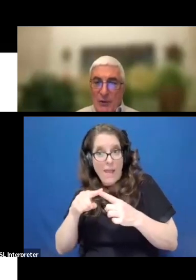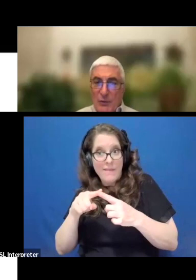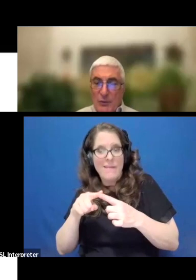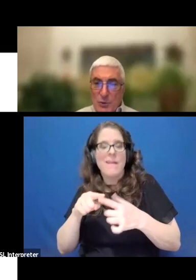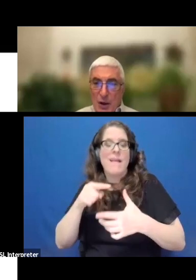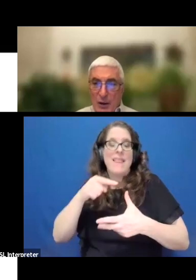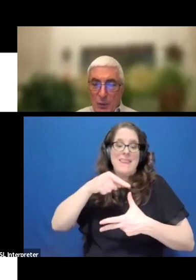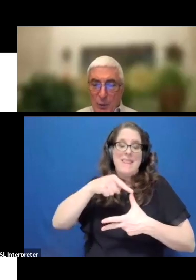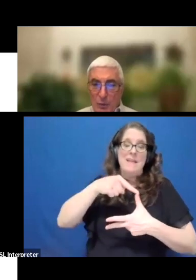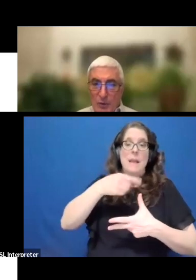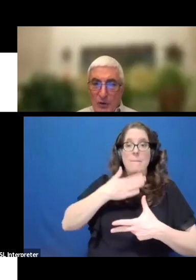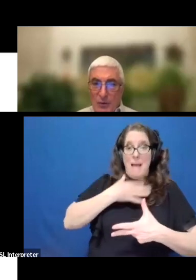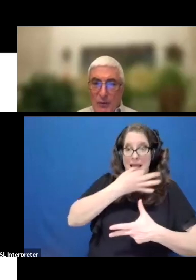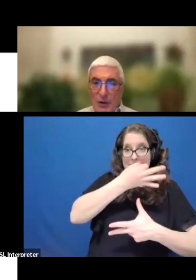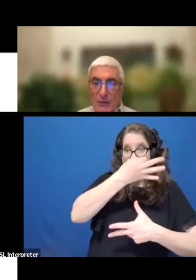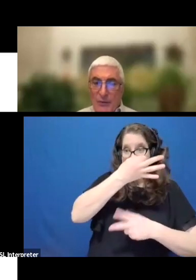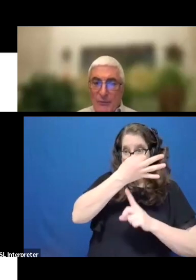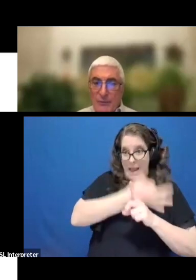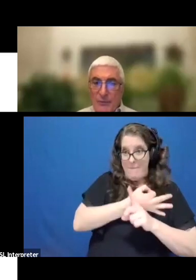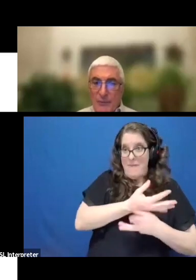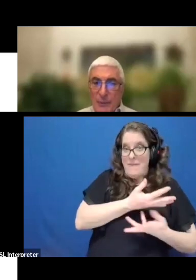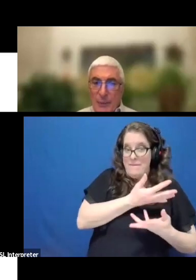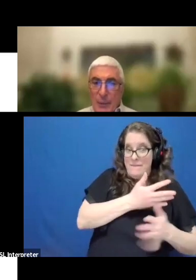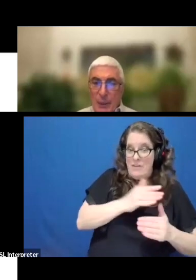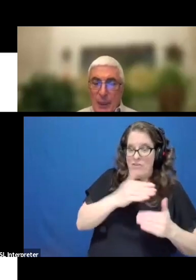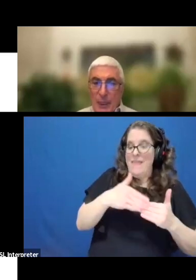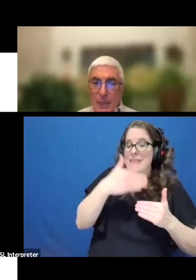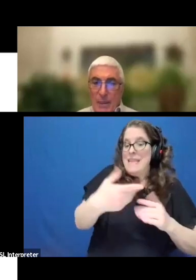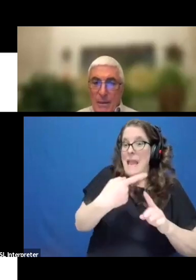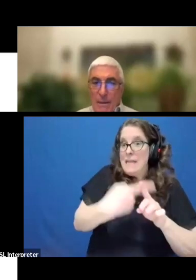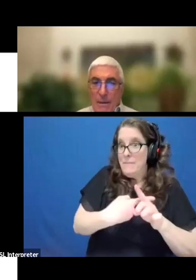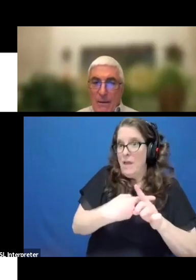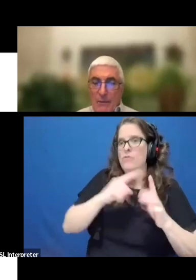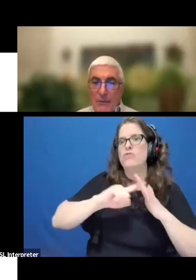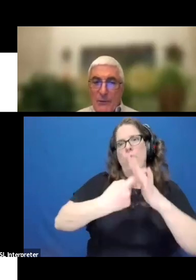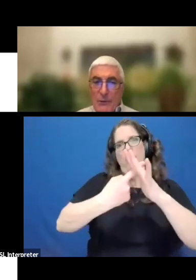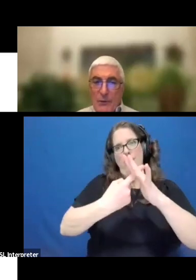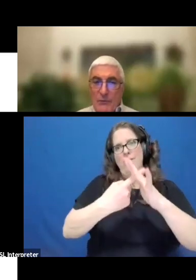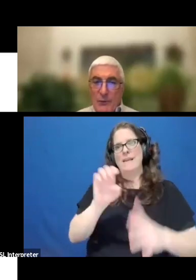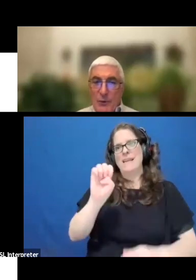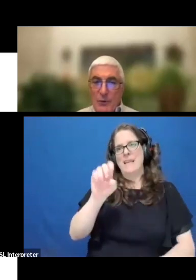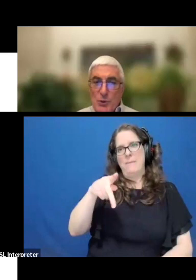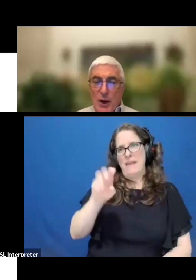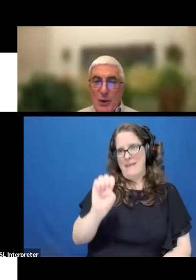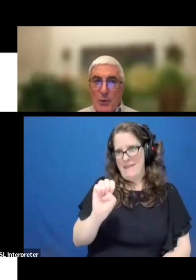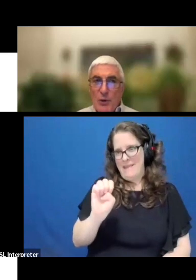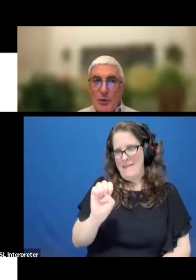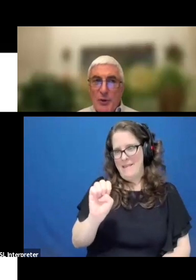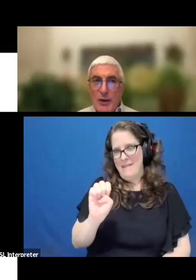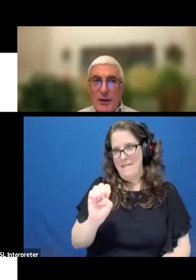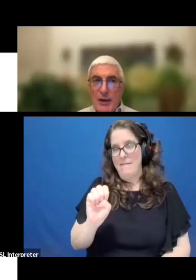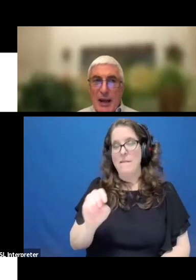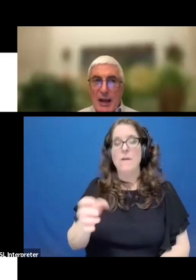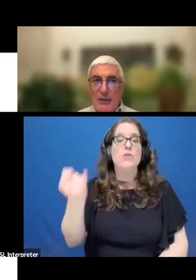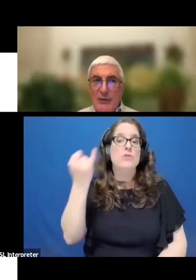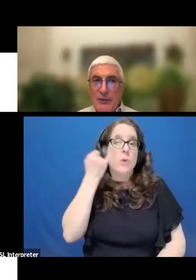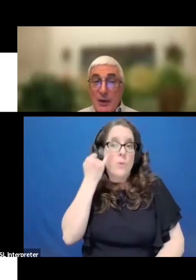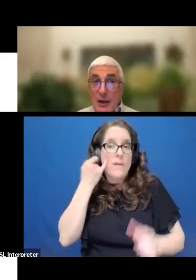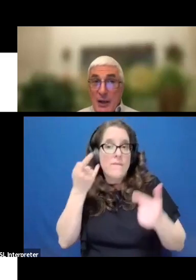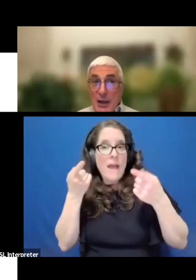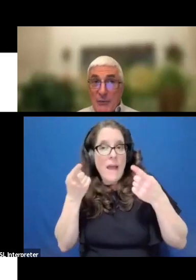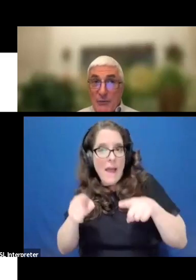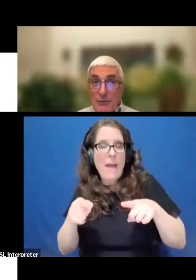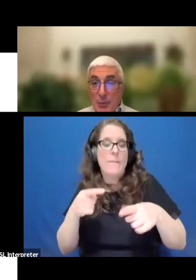and final trial work period month. So if your trial work period